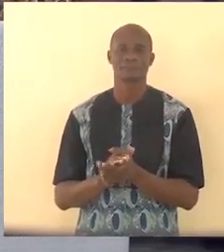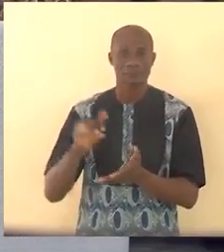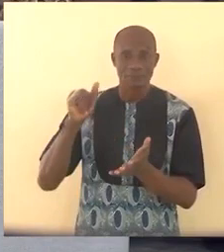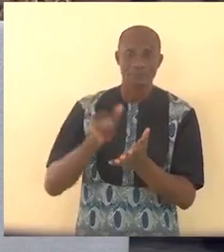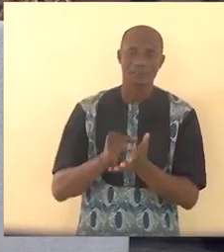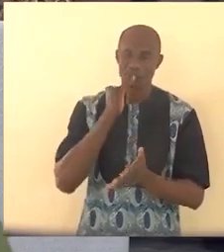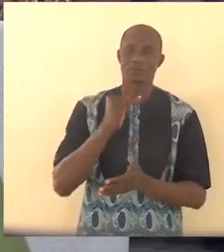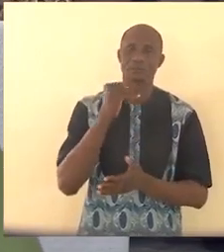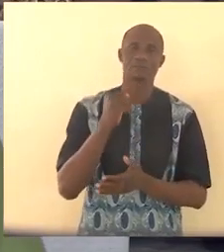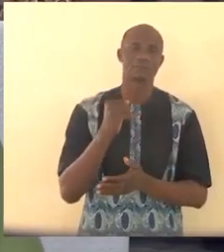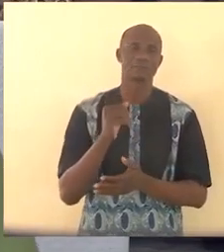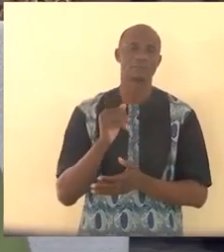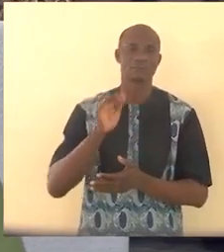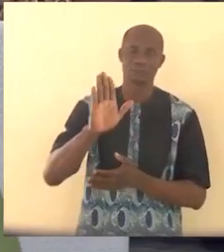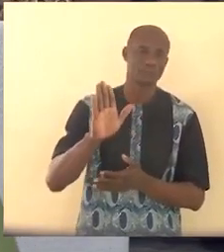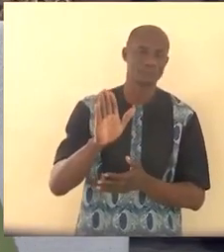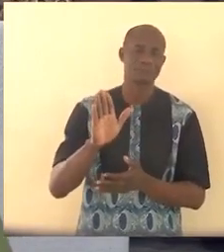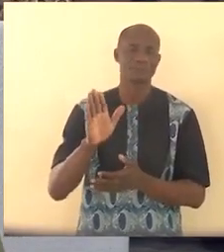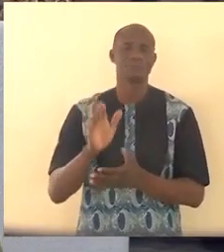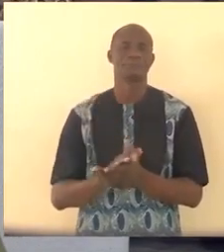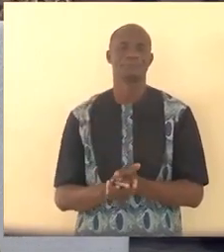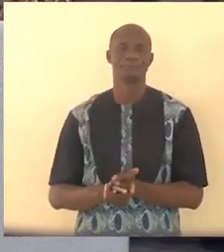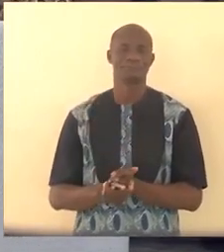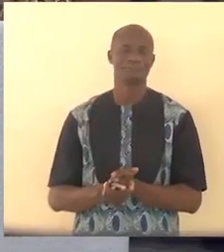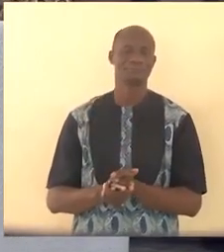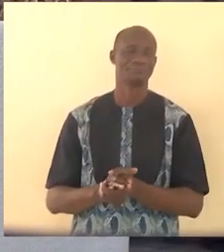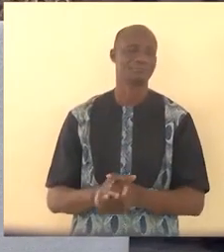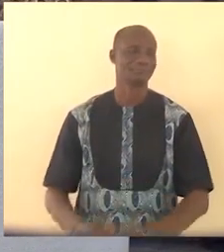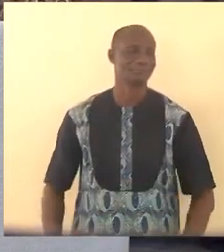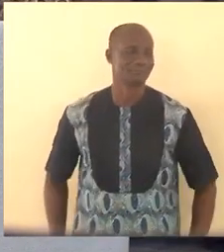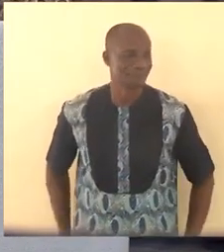That is your own. It's better if there is palm kernel.